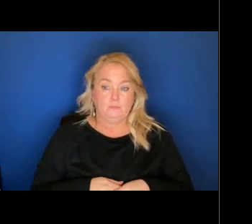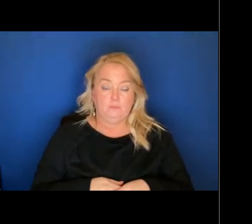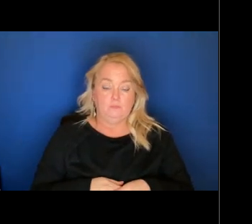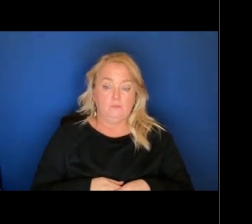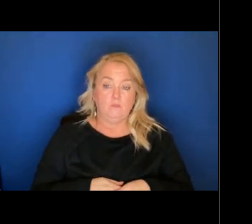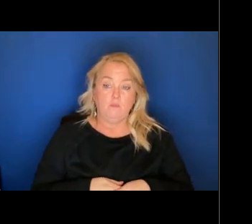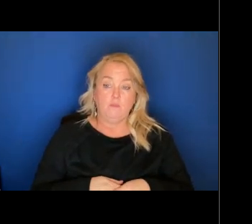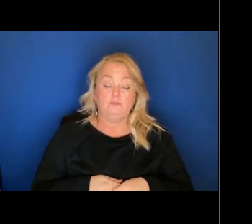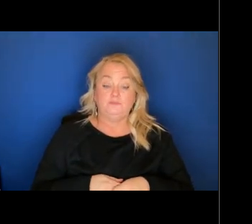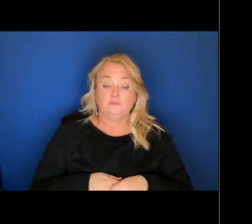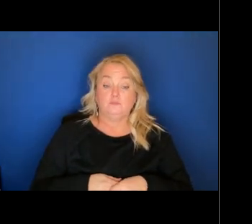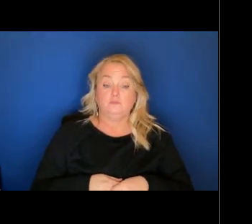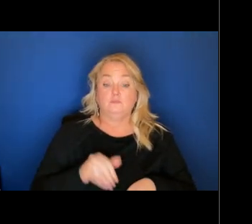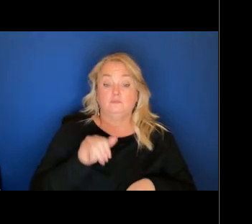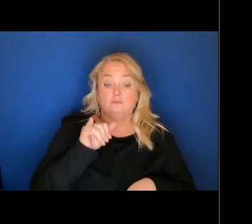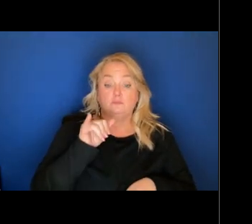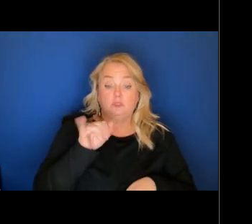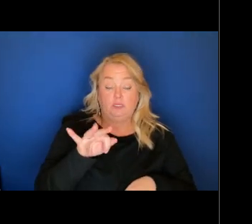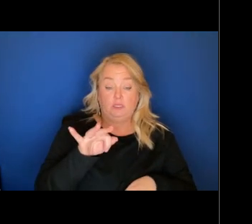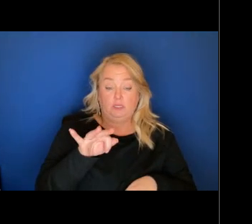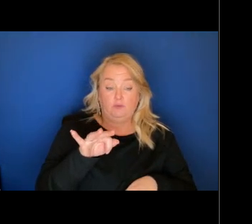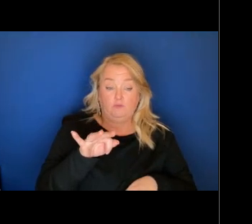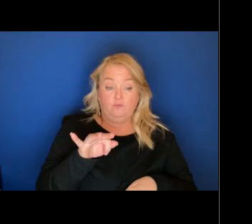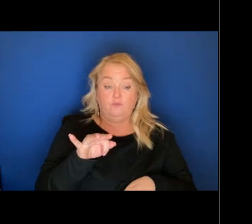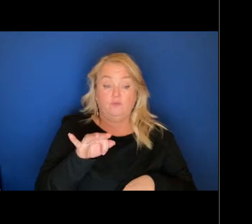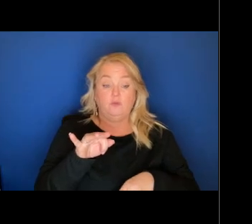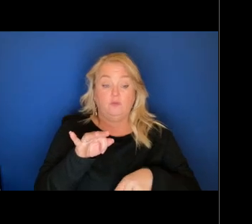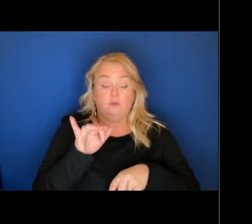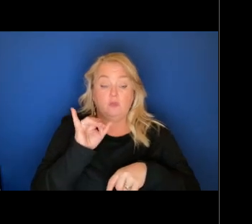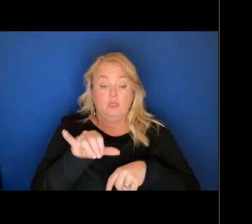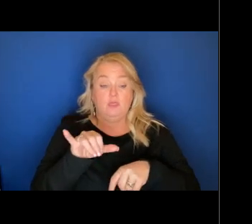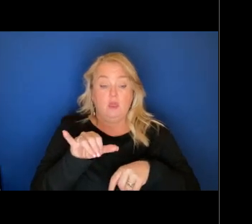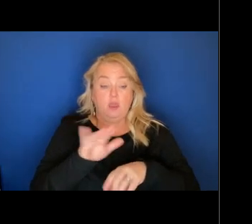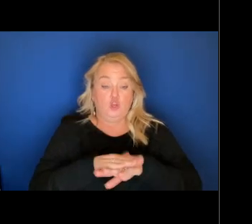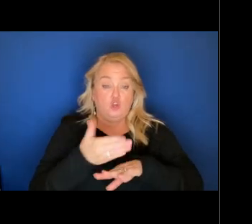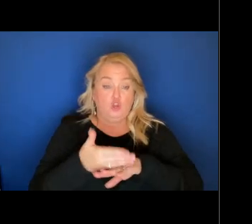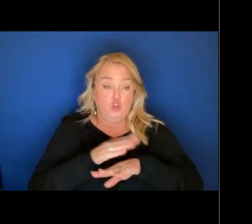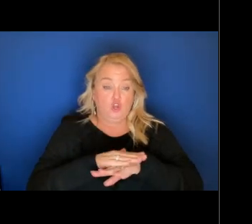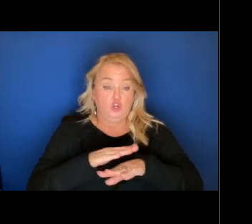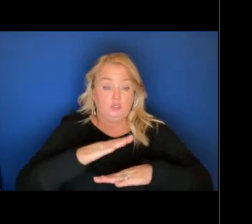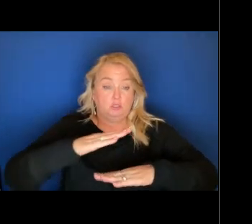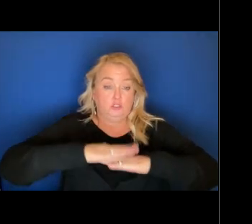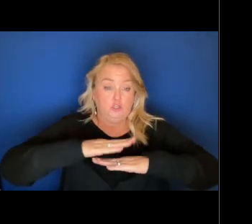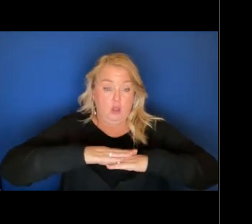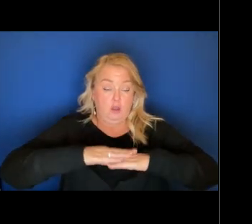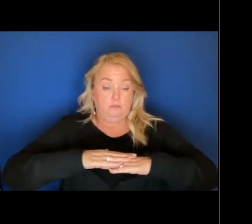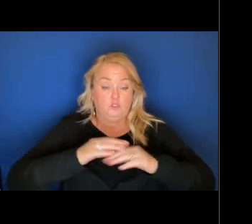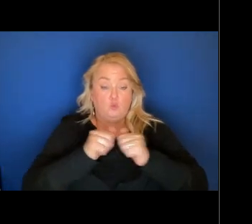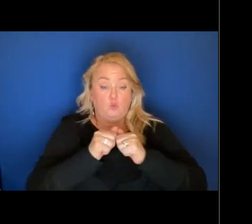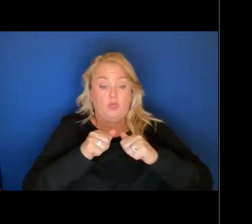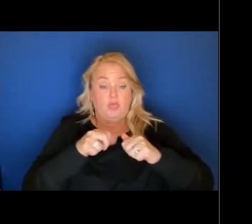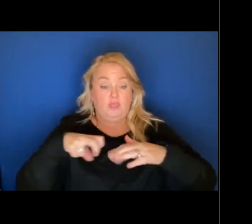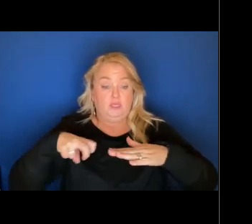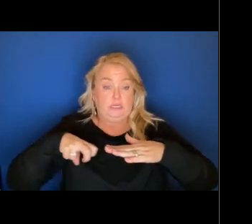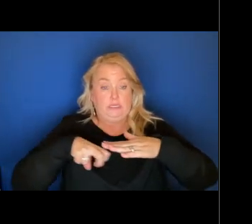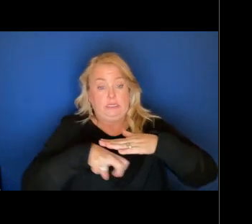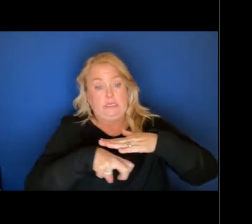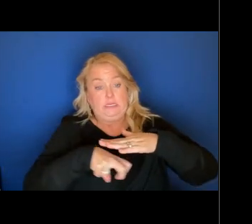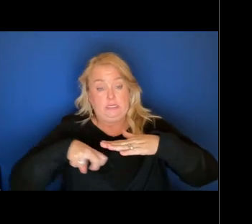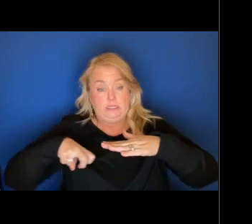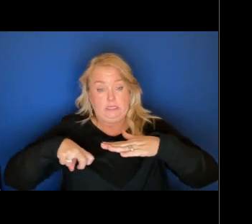If cooktops are to be provided with knee space below, although